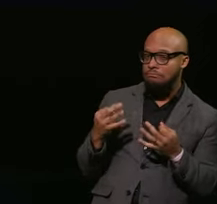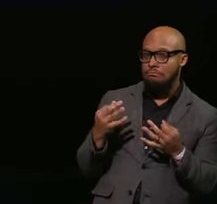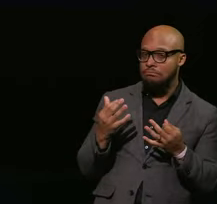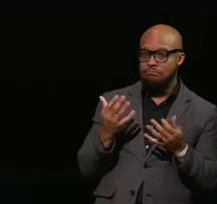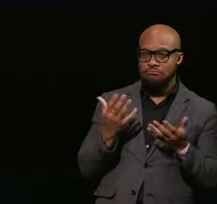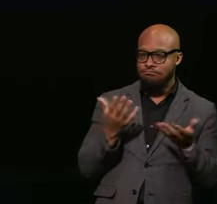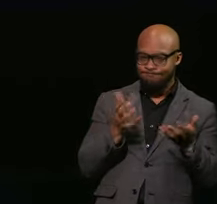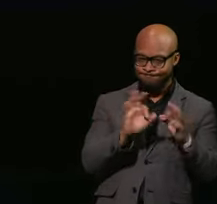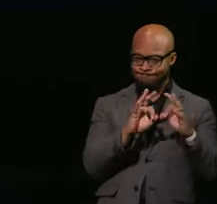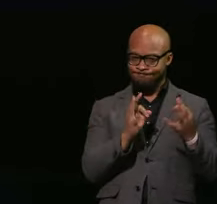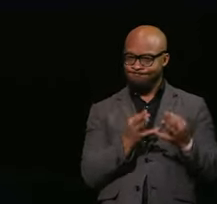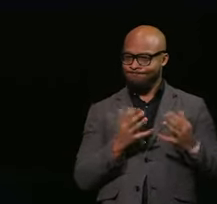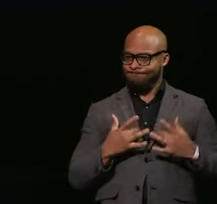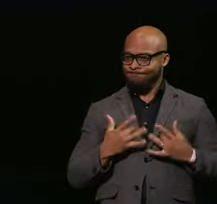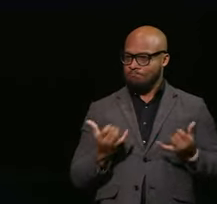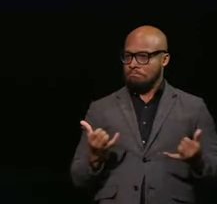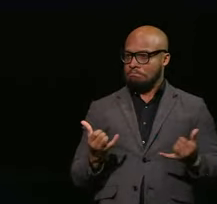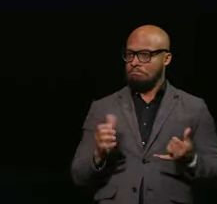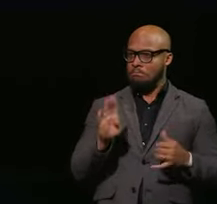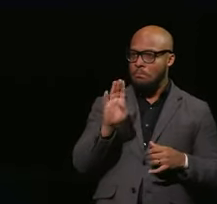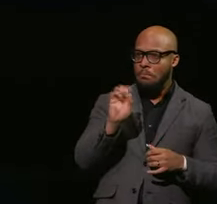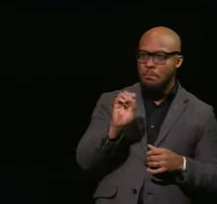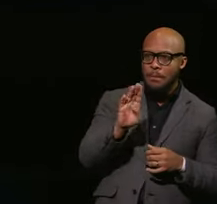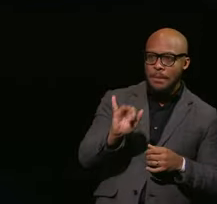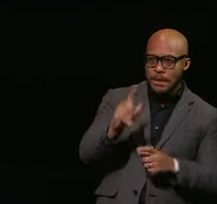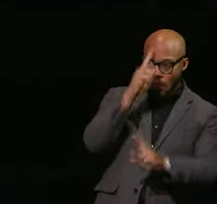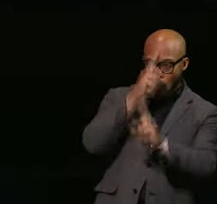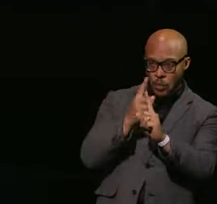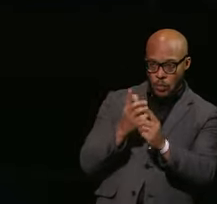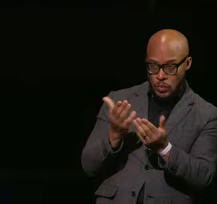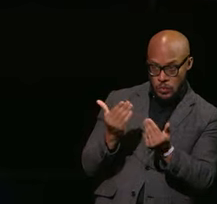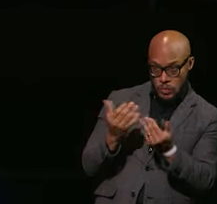current goals?